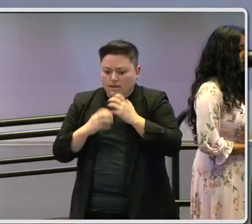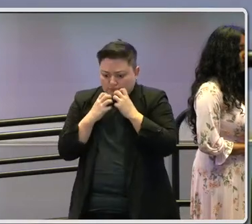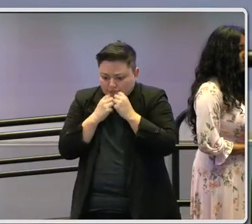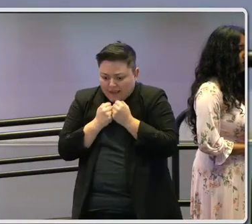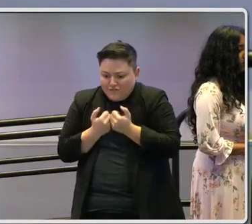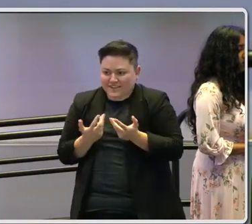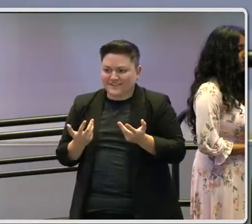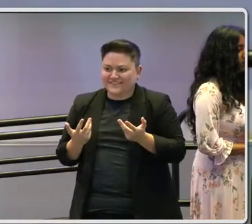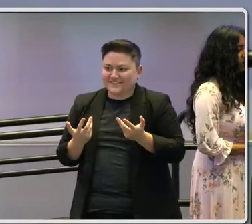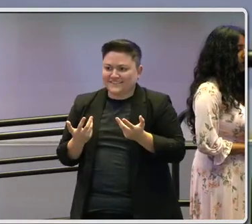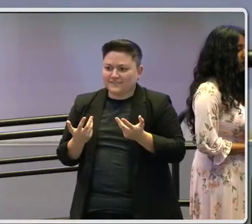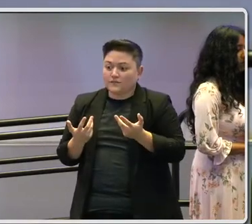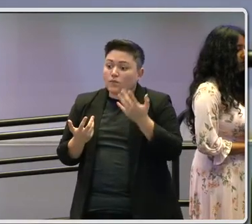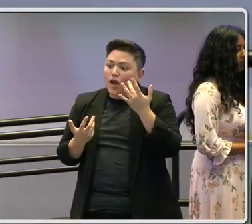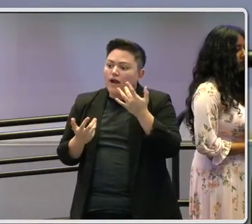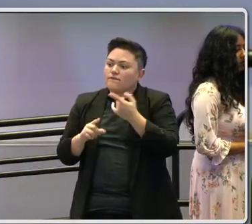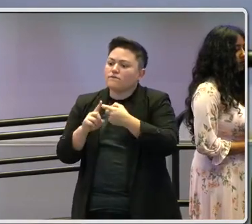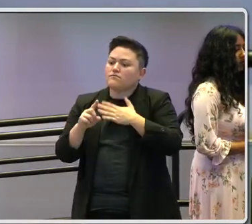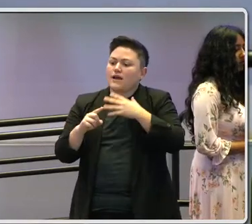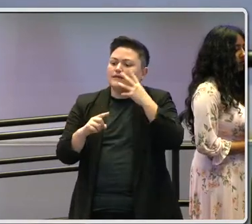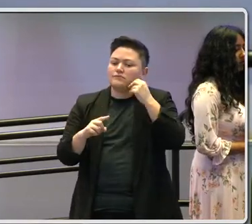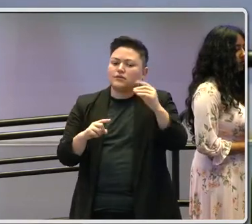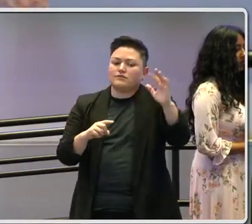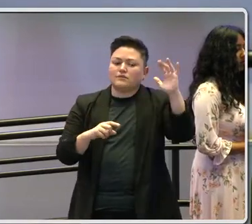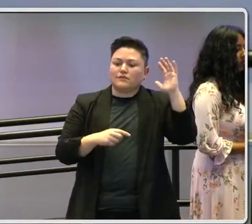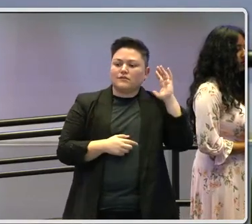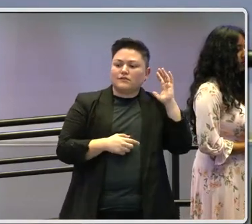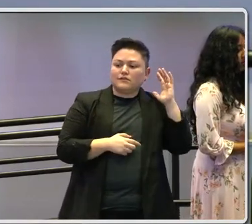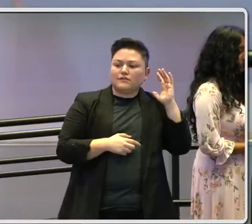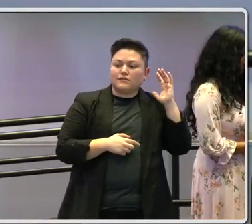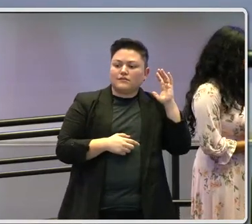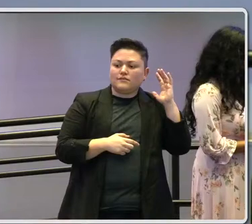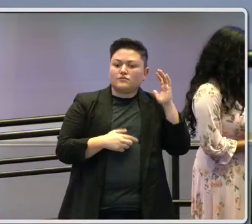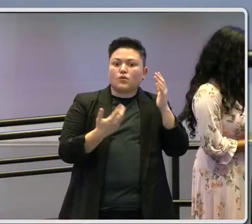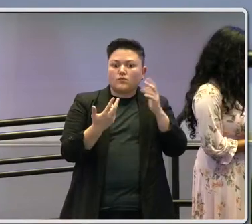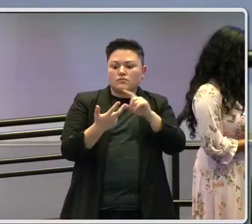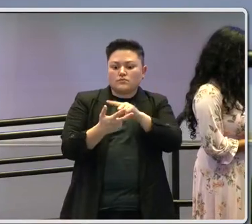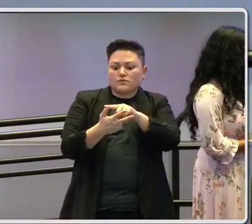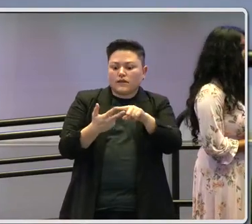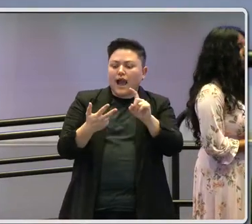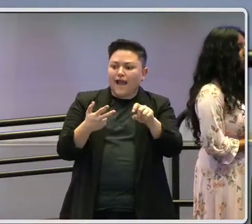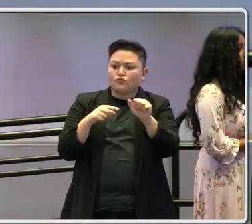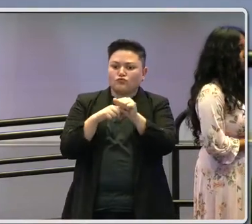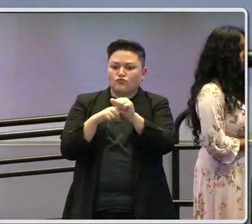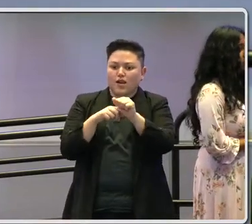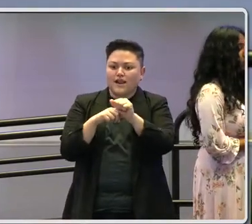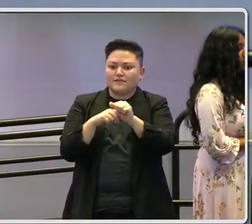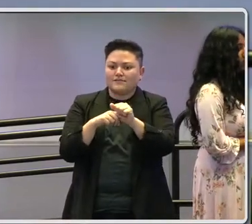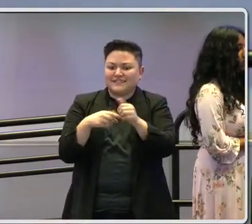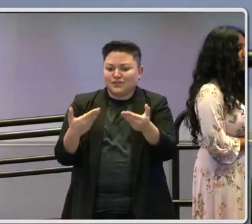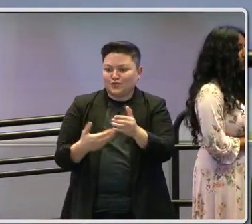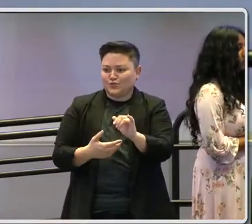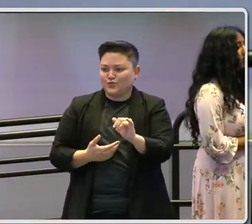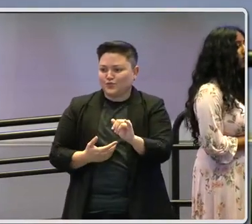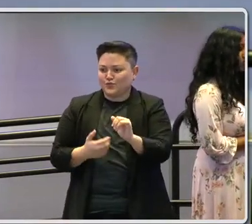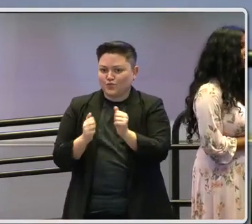me because of the experiences I had growing up. And of course, that means practicing these within our Mt. SAC community